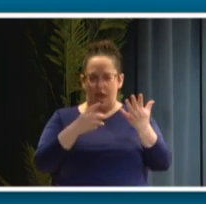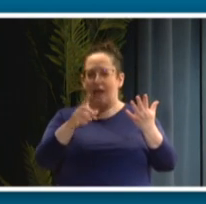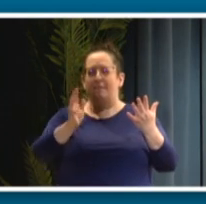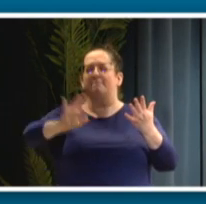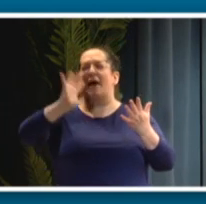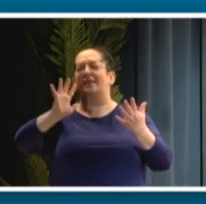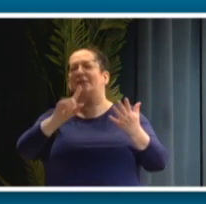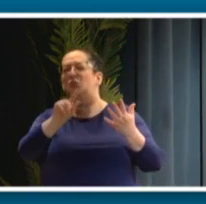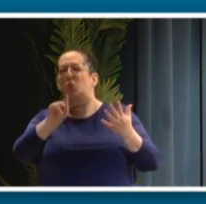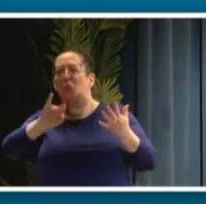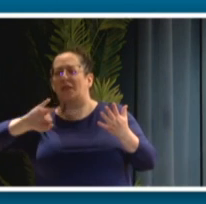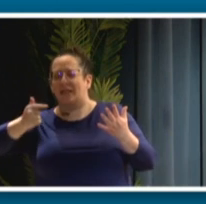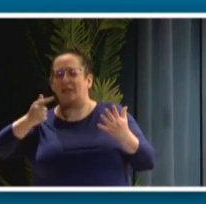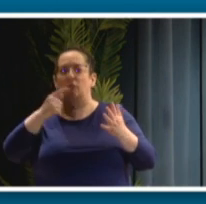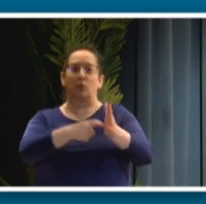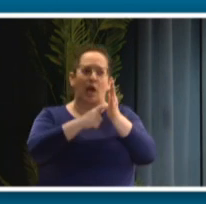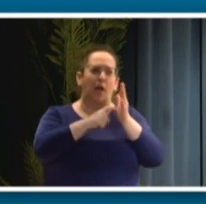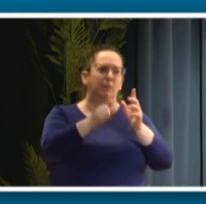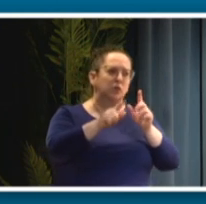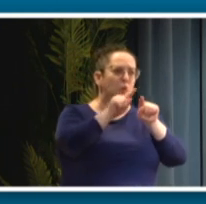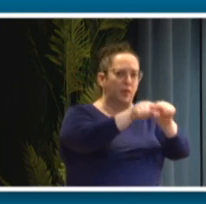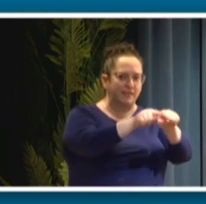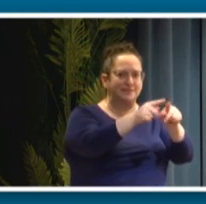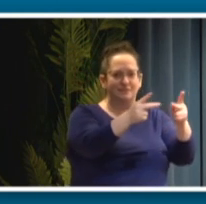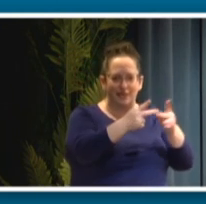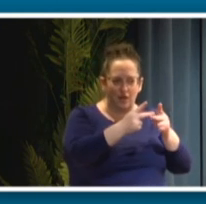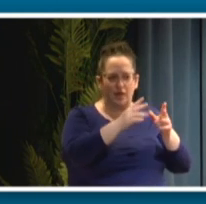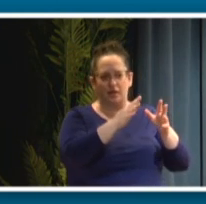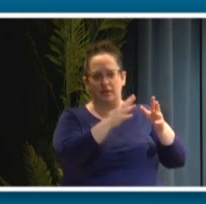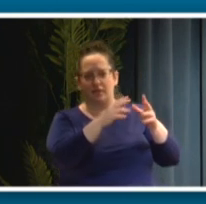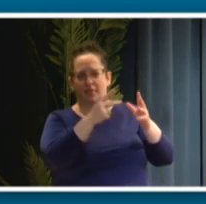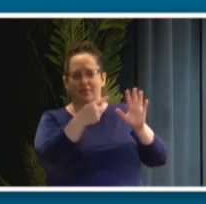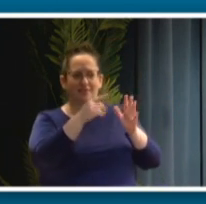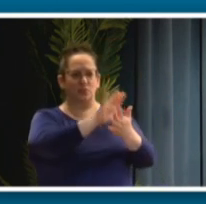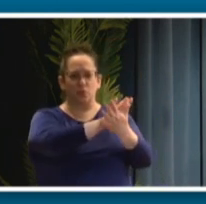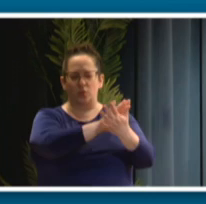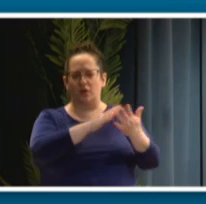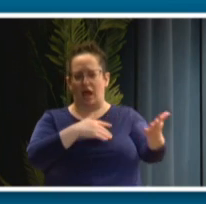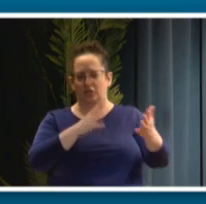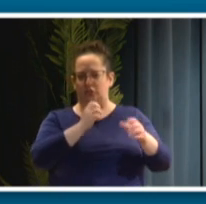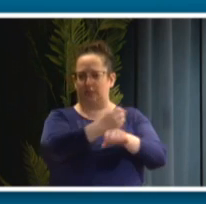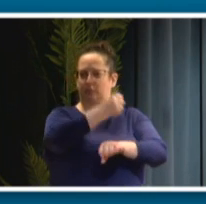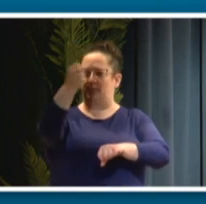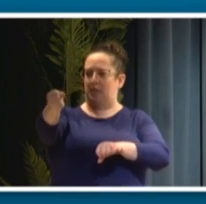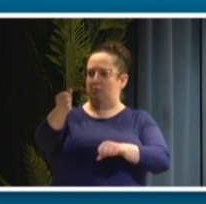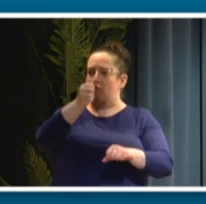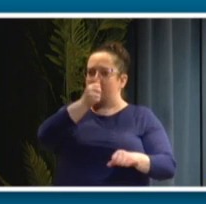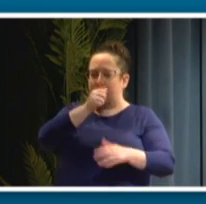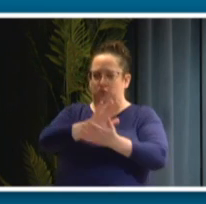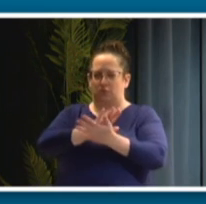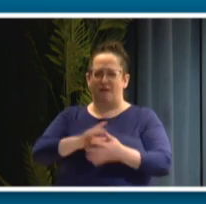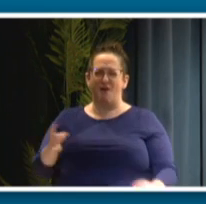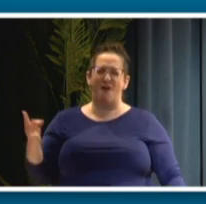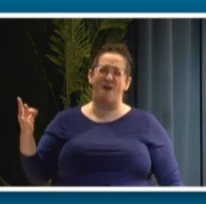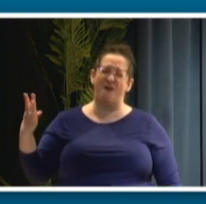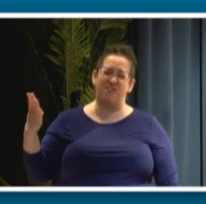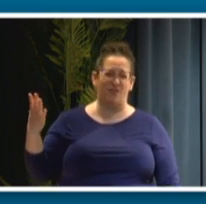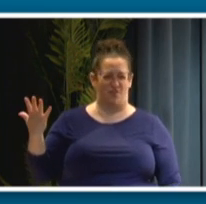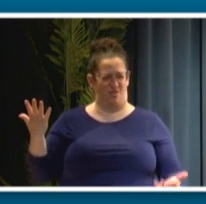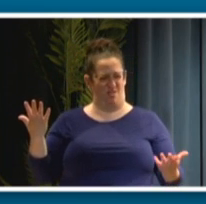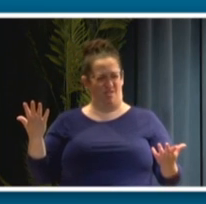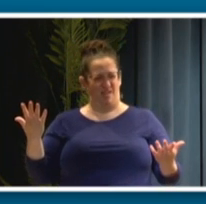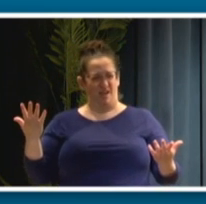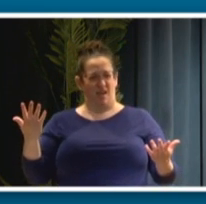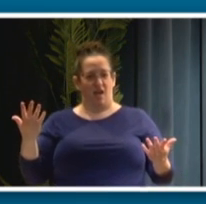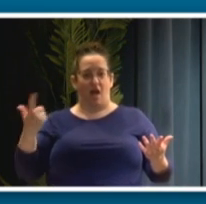it was all this stuff. Yeah. And so she put me in private school. This is terrible. Yeah. Right? Because I was a public school kid, and you're right. like,